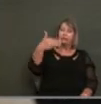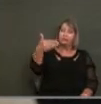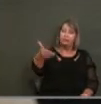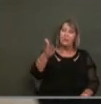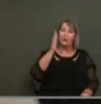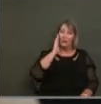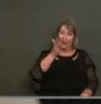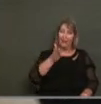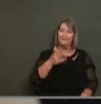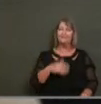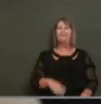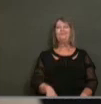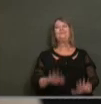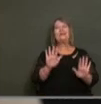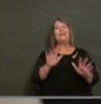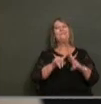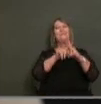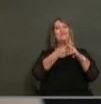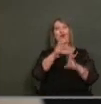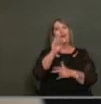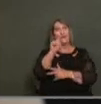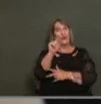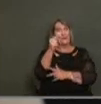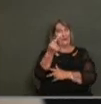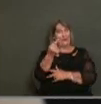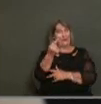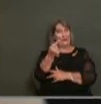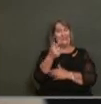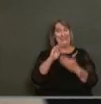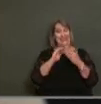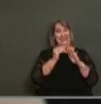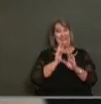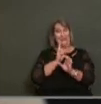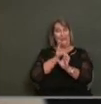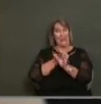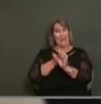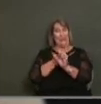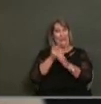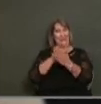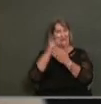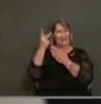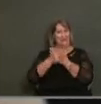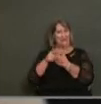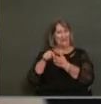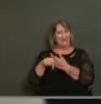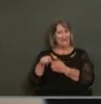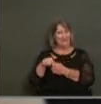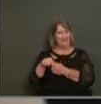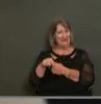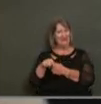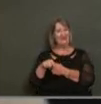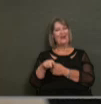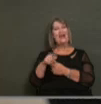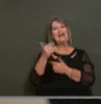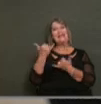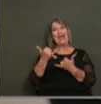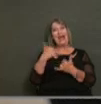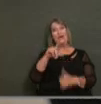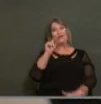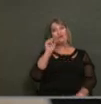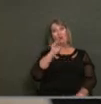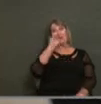Now, starting October the 1st, because the city was able to get into this program, there is now going to be a